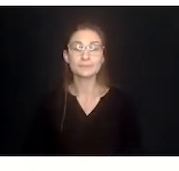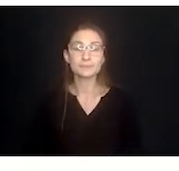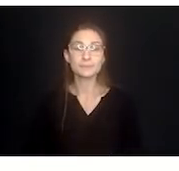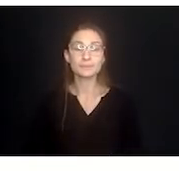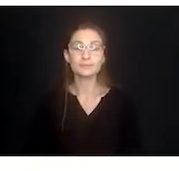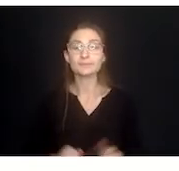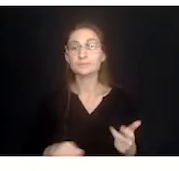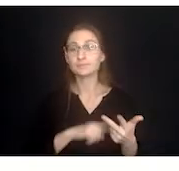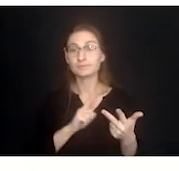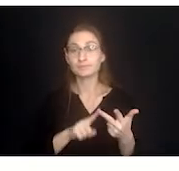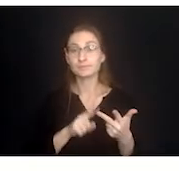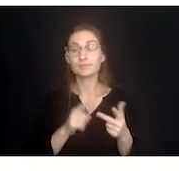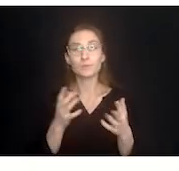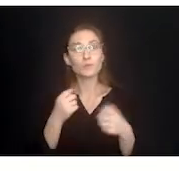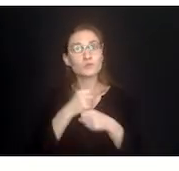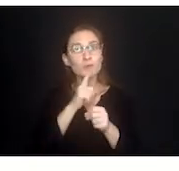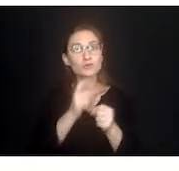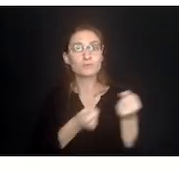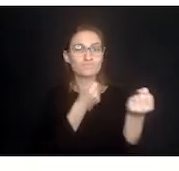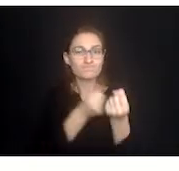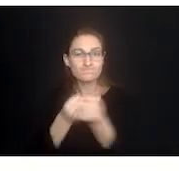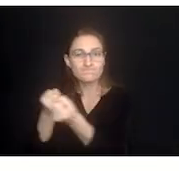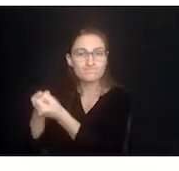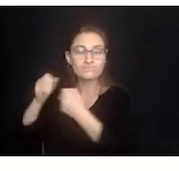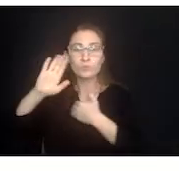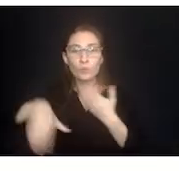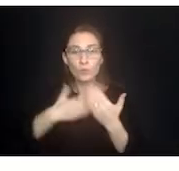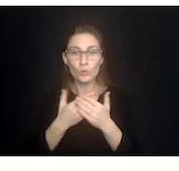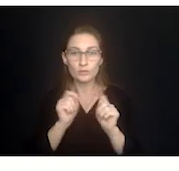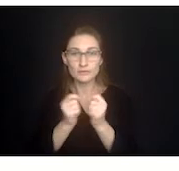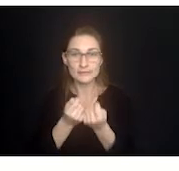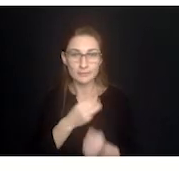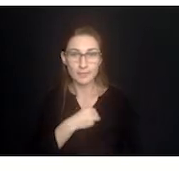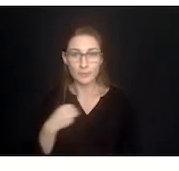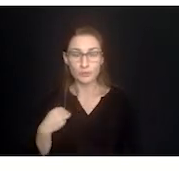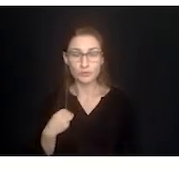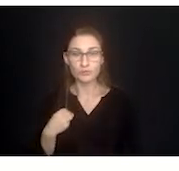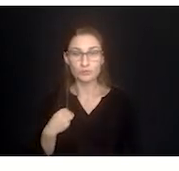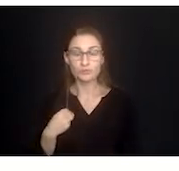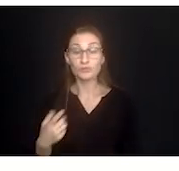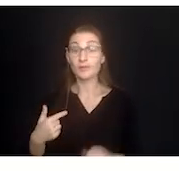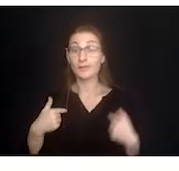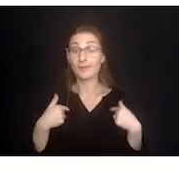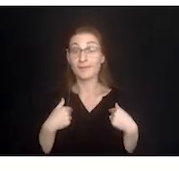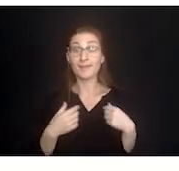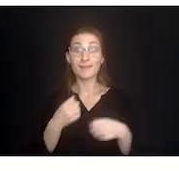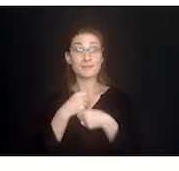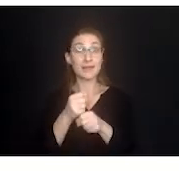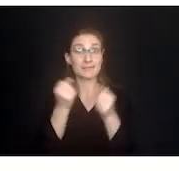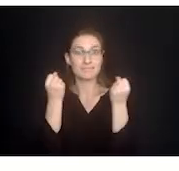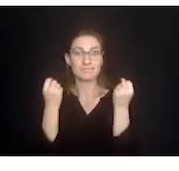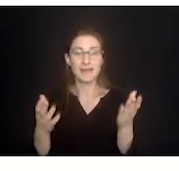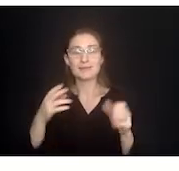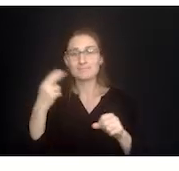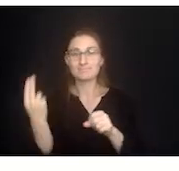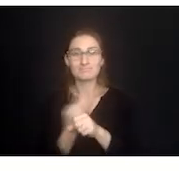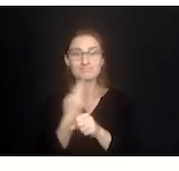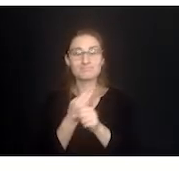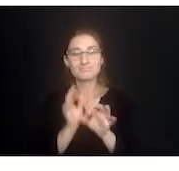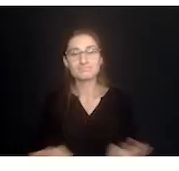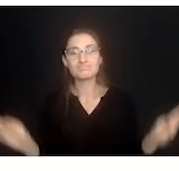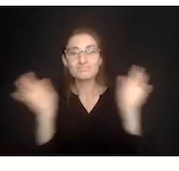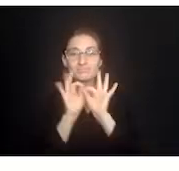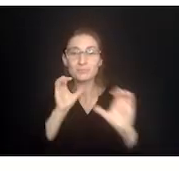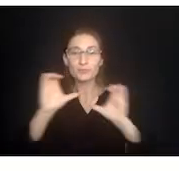We want to make sure that we support all team members. I made a lot of useful